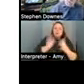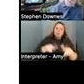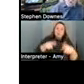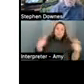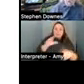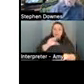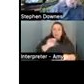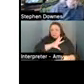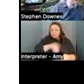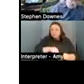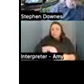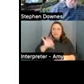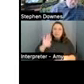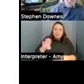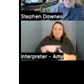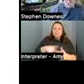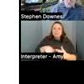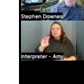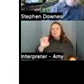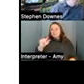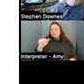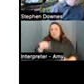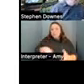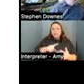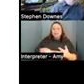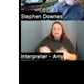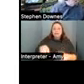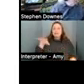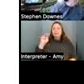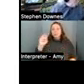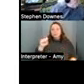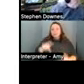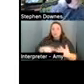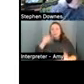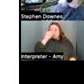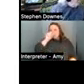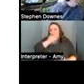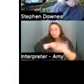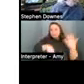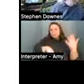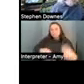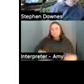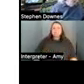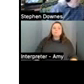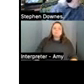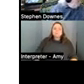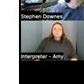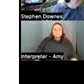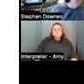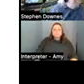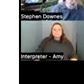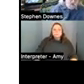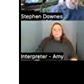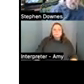facebook or meta uh microsoft google etc uh and i've highlighted